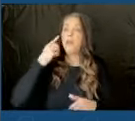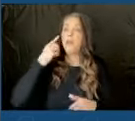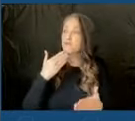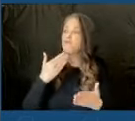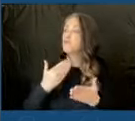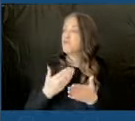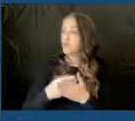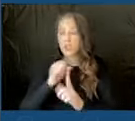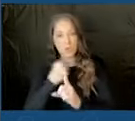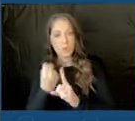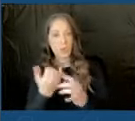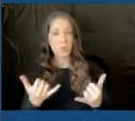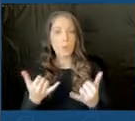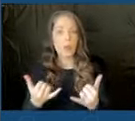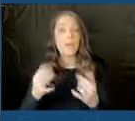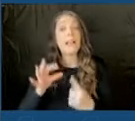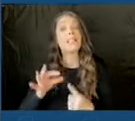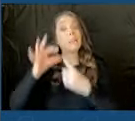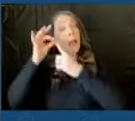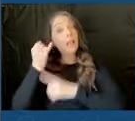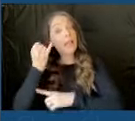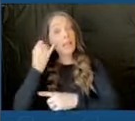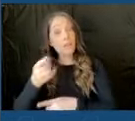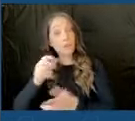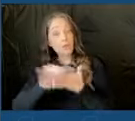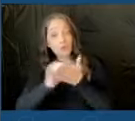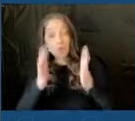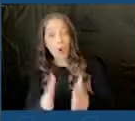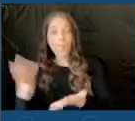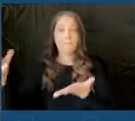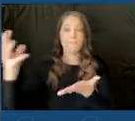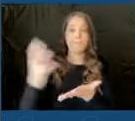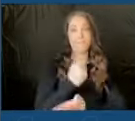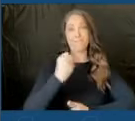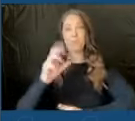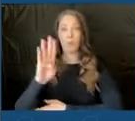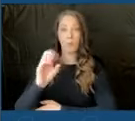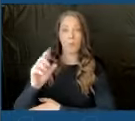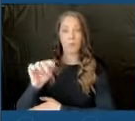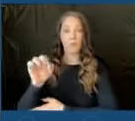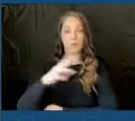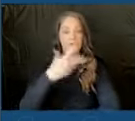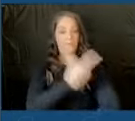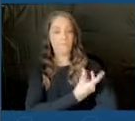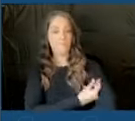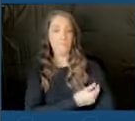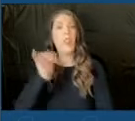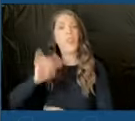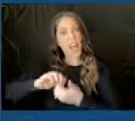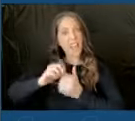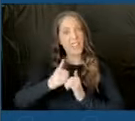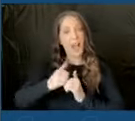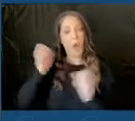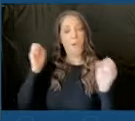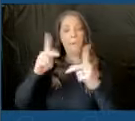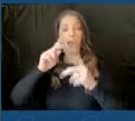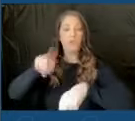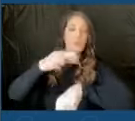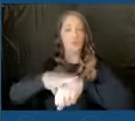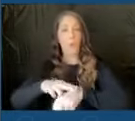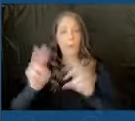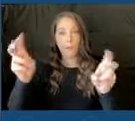take advantage of this booster. That is how we get back to not just a new normal, but a normal normal, and that is what we're striving for. So